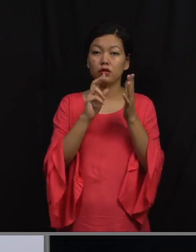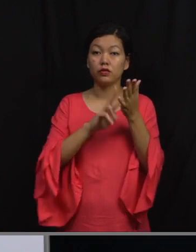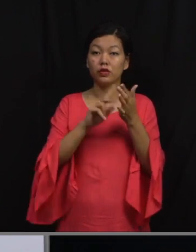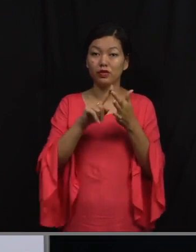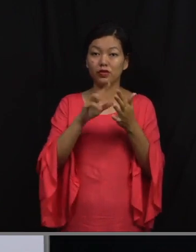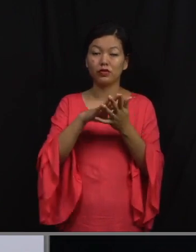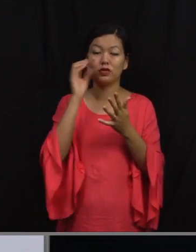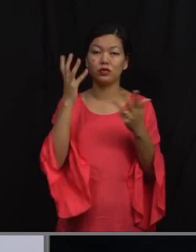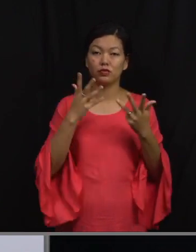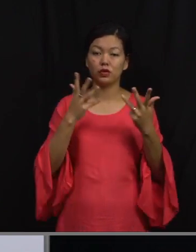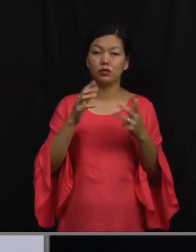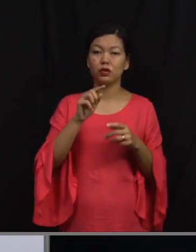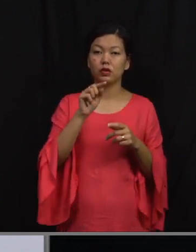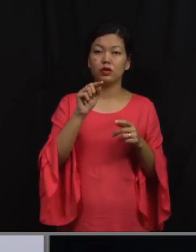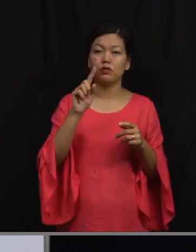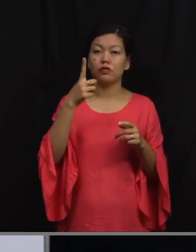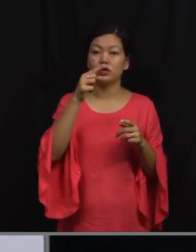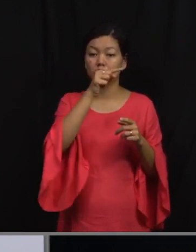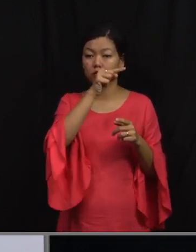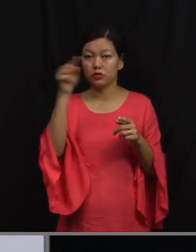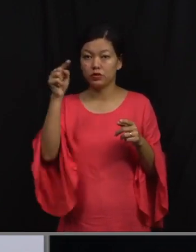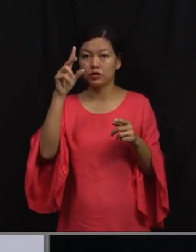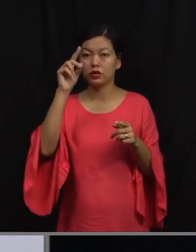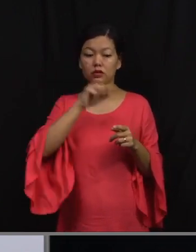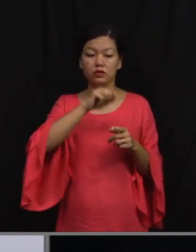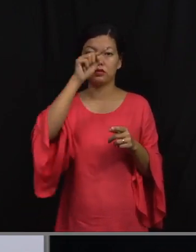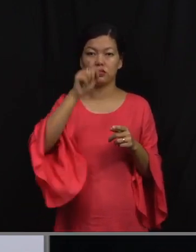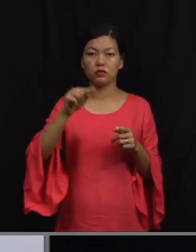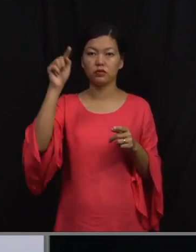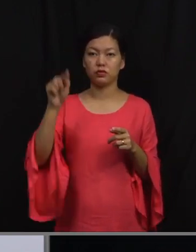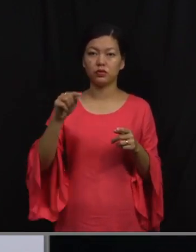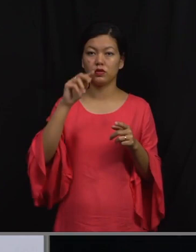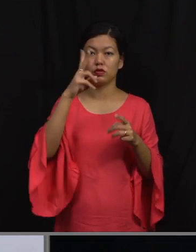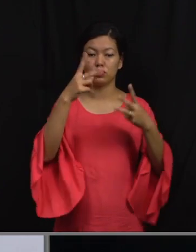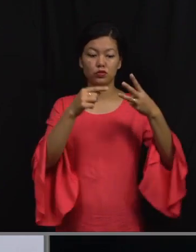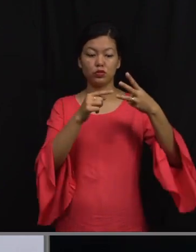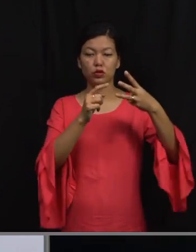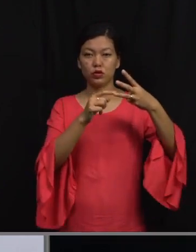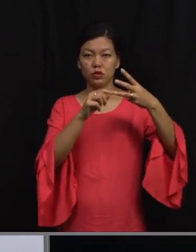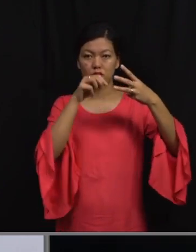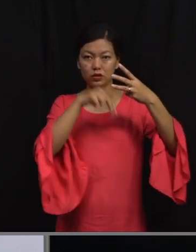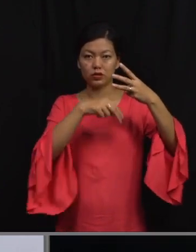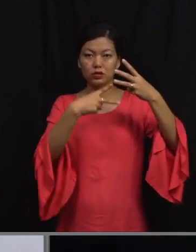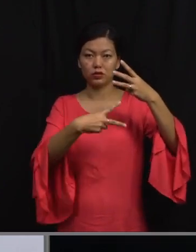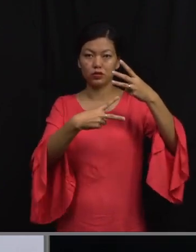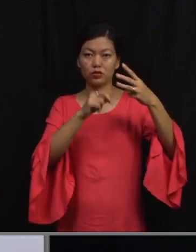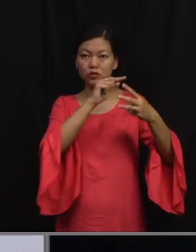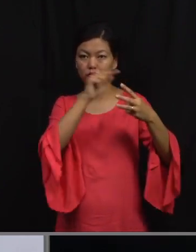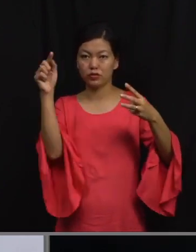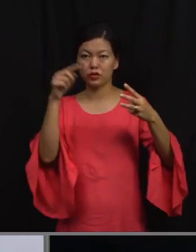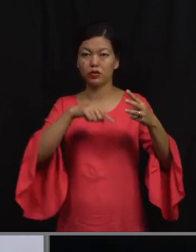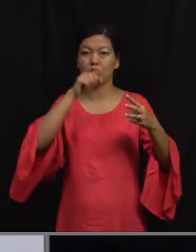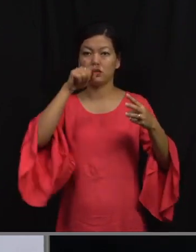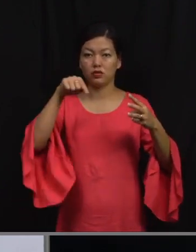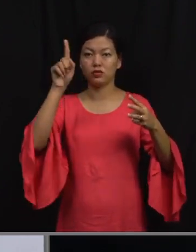down wave, right? Compression and rarefaction. Okay. So now, but we have to remember that light is what? Light is a transverse